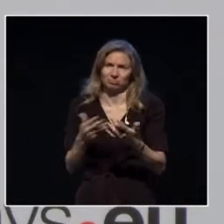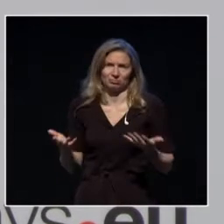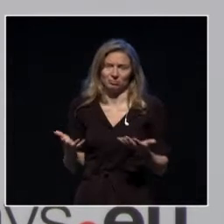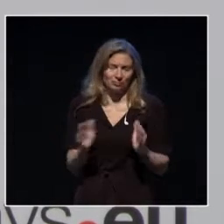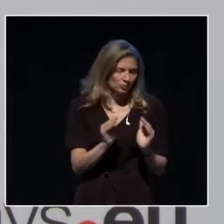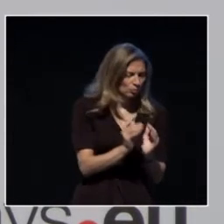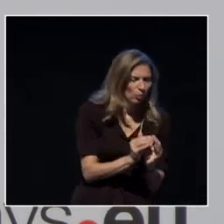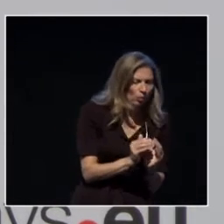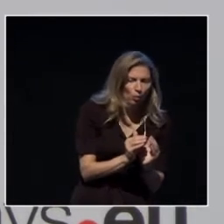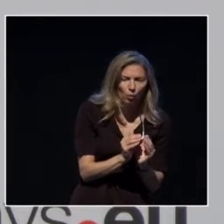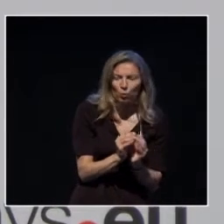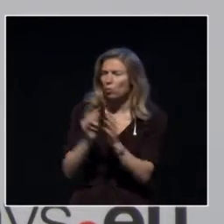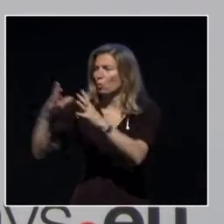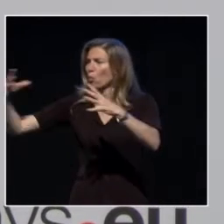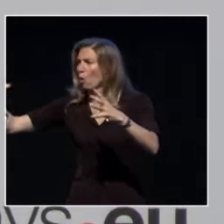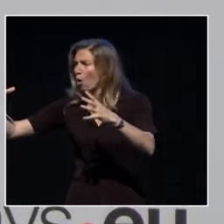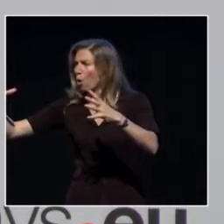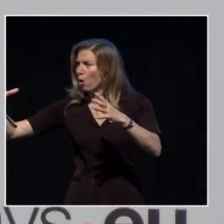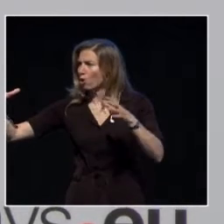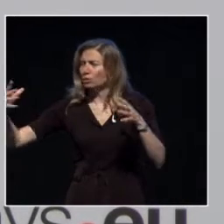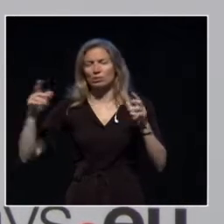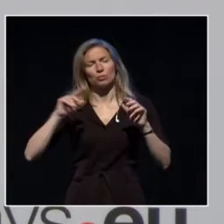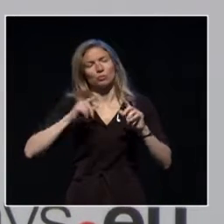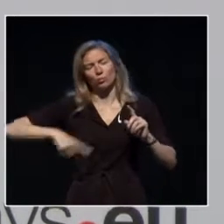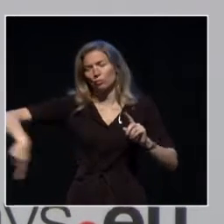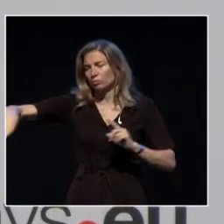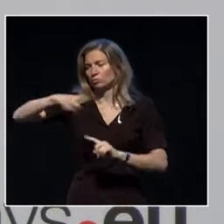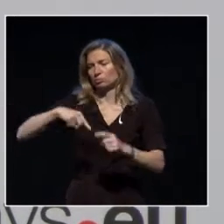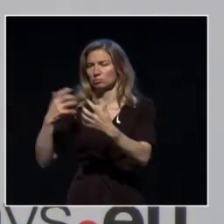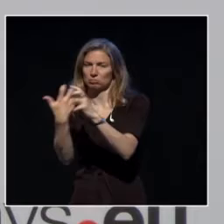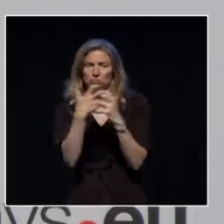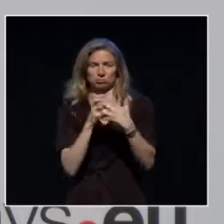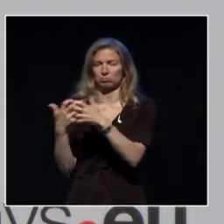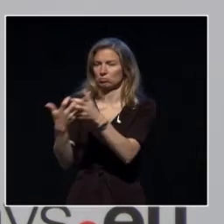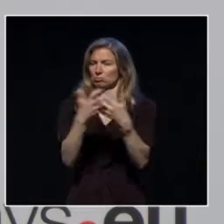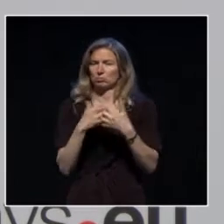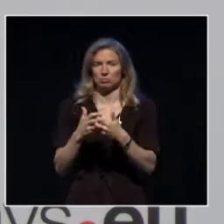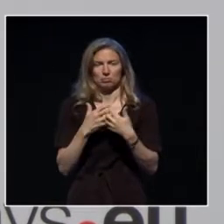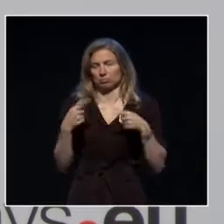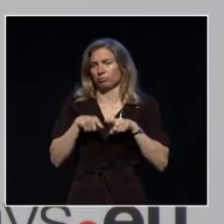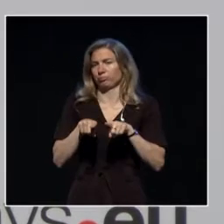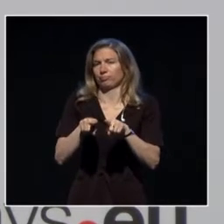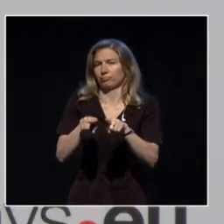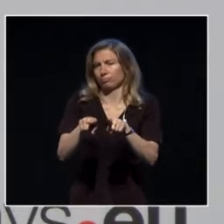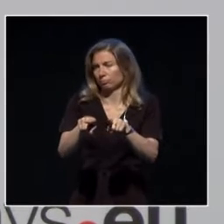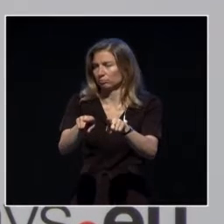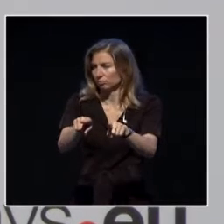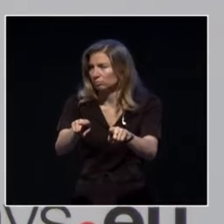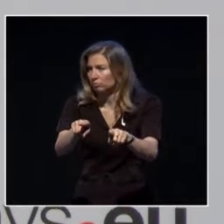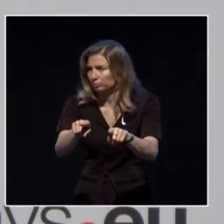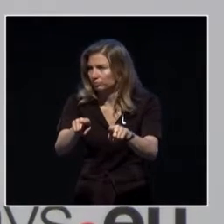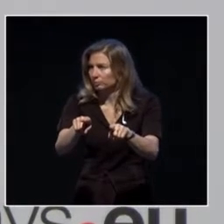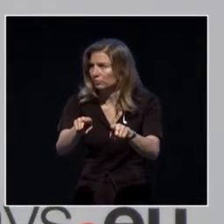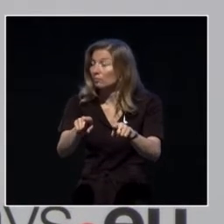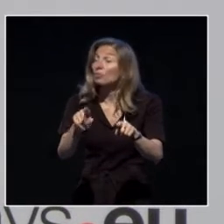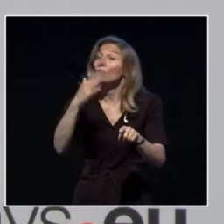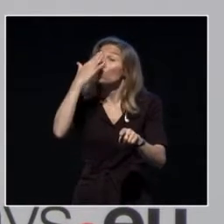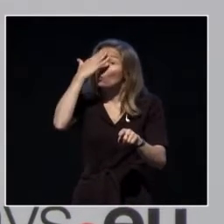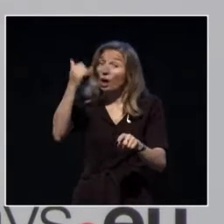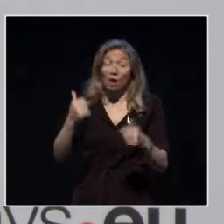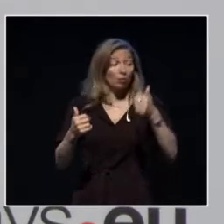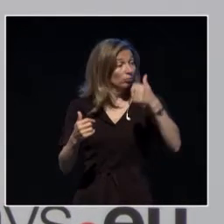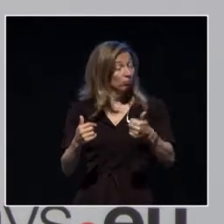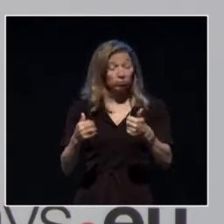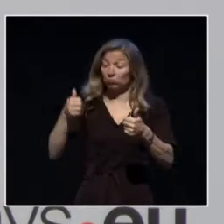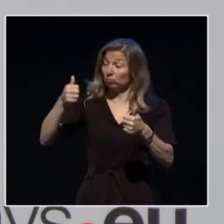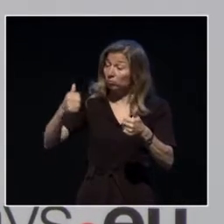will coexist, and they will mutually exist where large businesses operate together